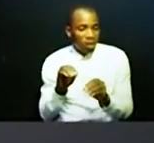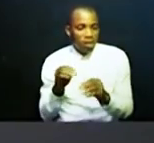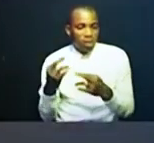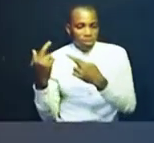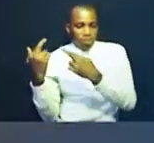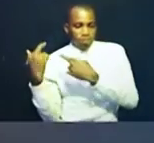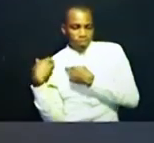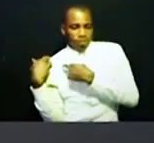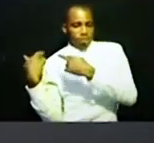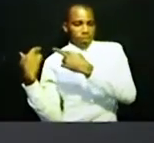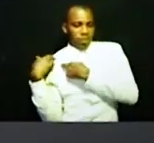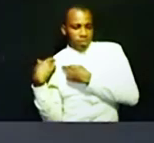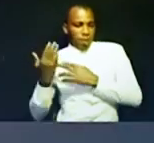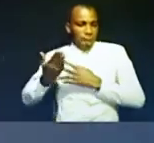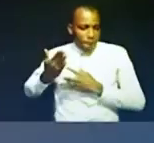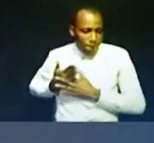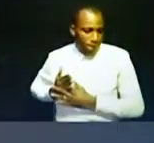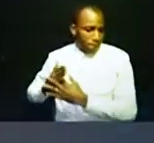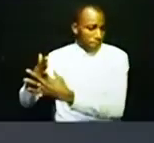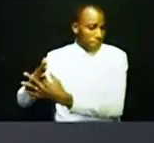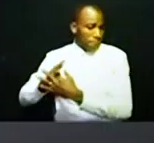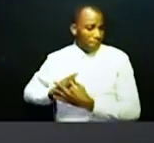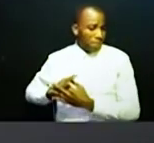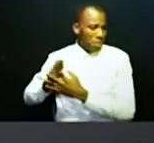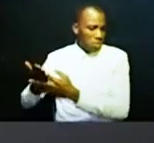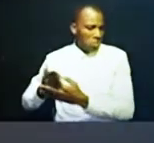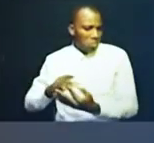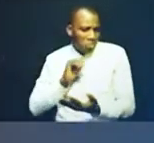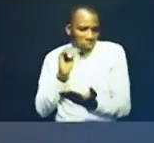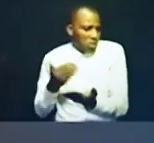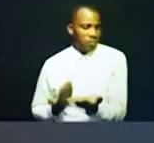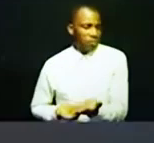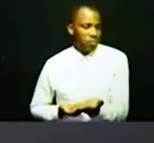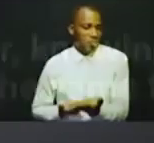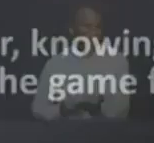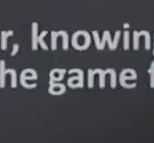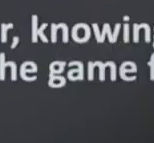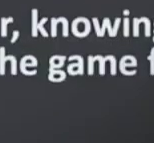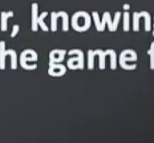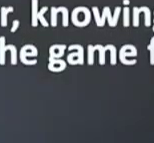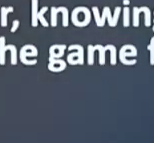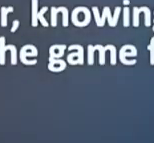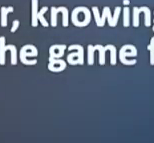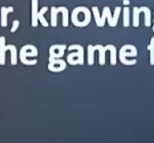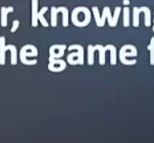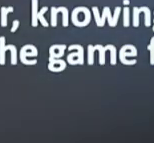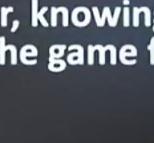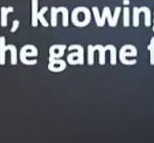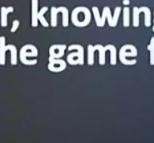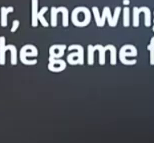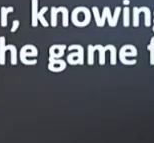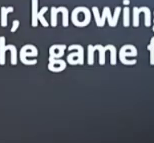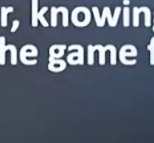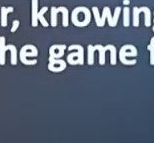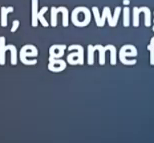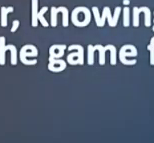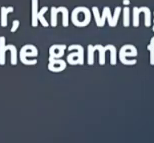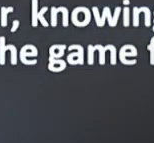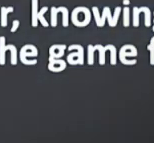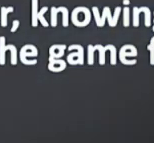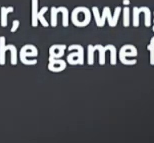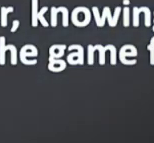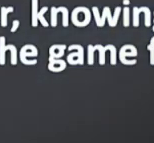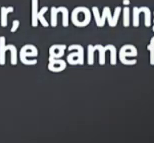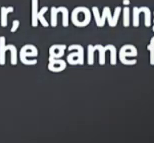moche niamuoni nyina bom afi biara. Working together, so, knowing that you are playing the game for keeps. Se